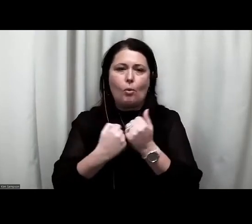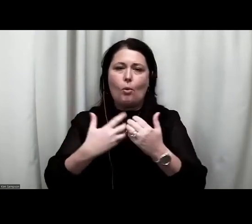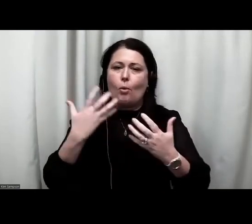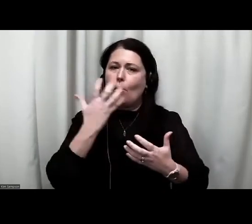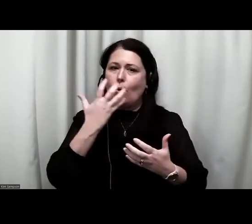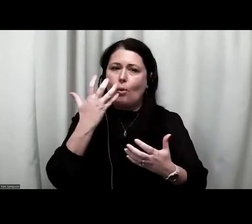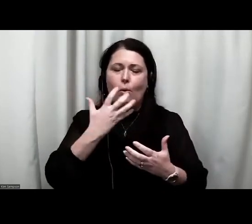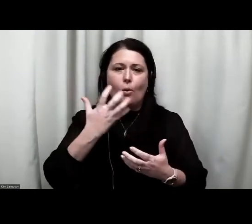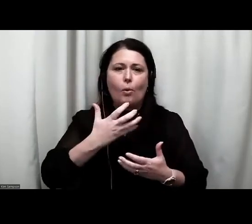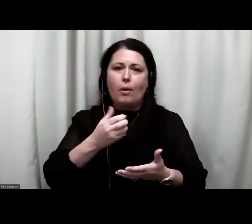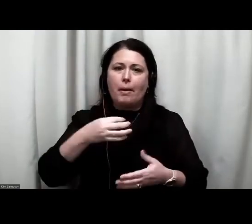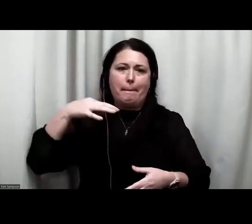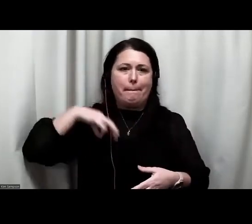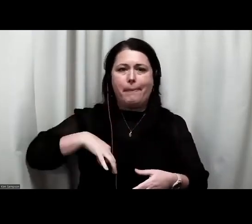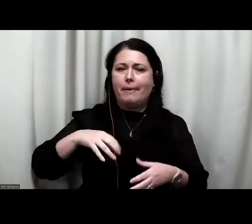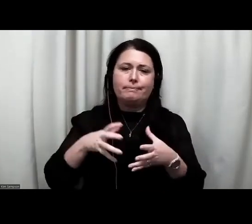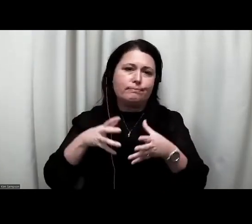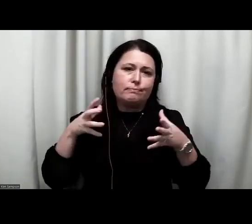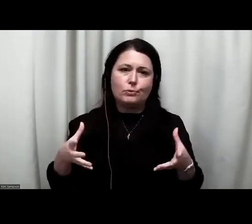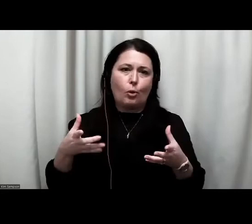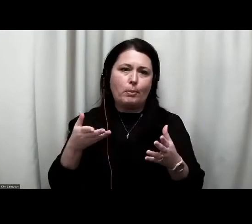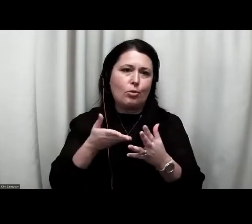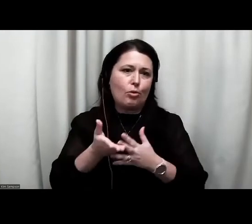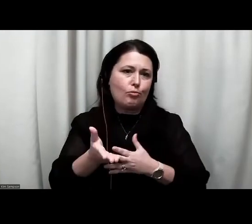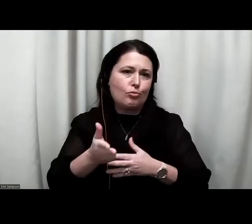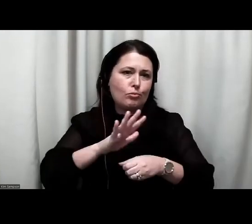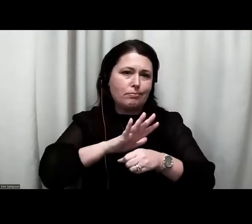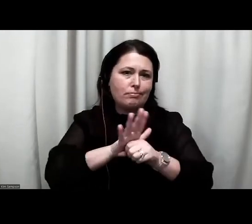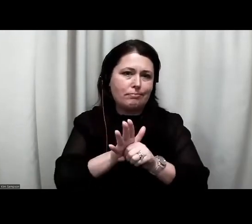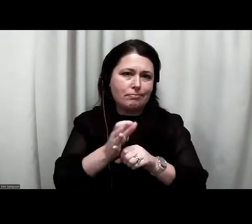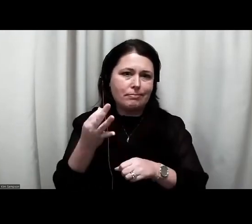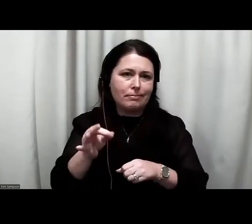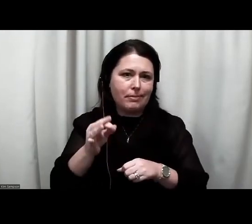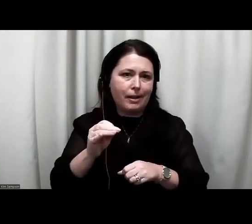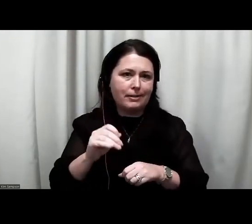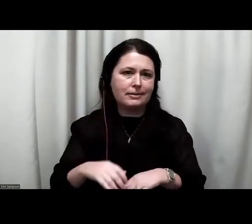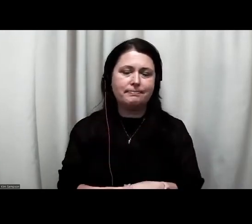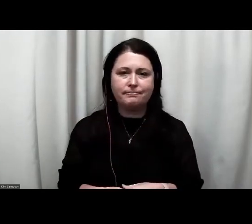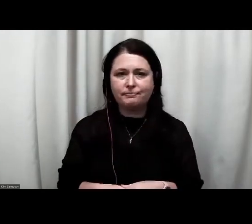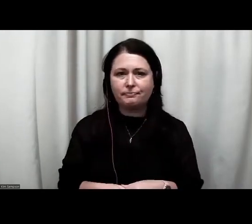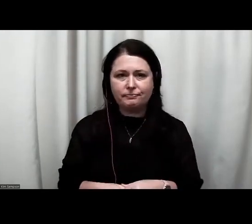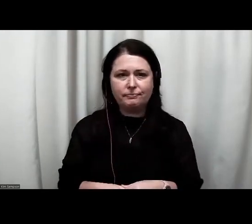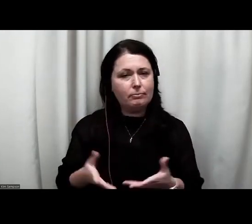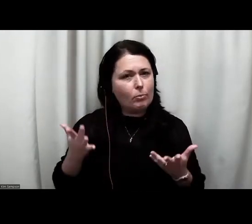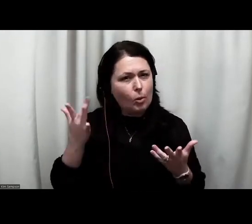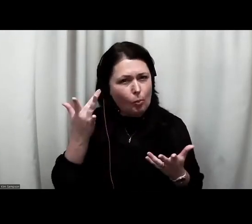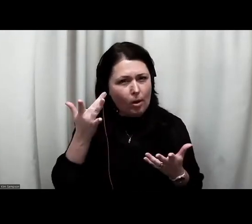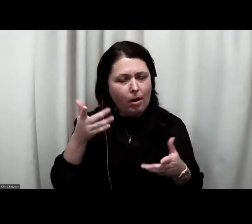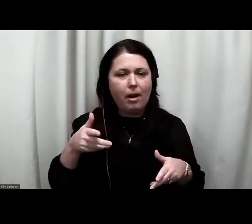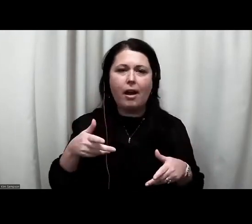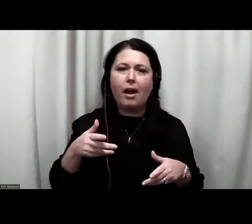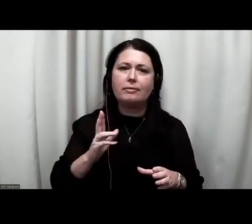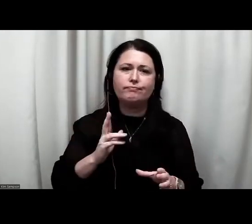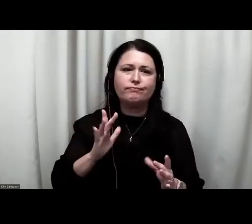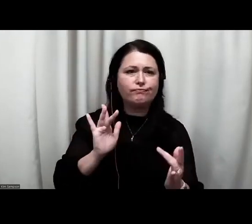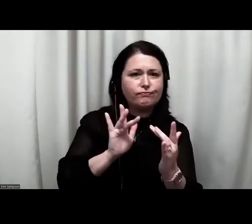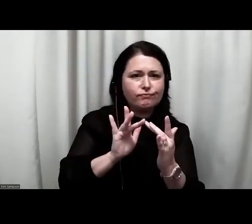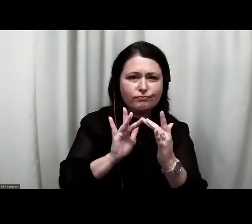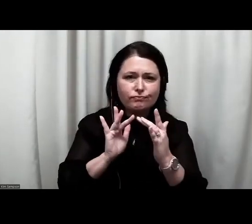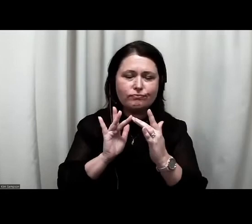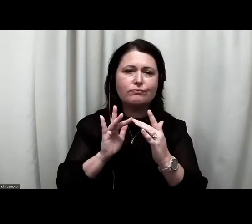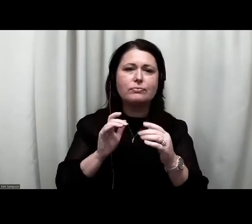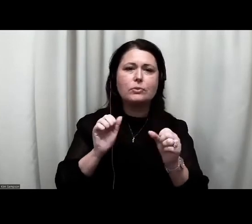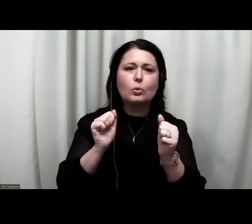the COVID-19 pandemic. It had allowed them to stay in touch